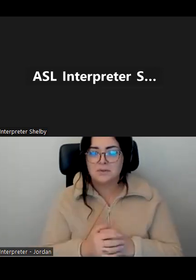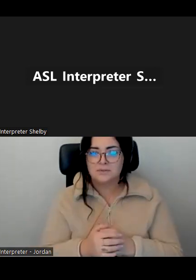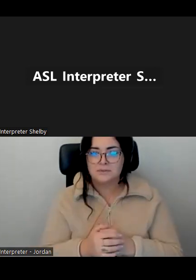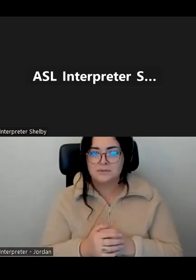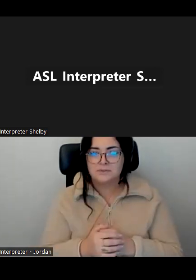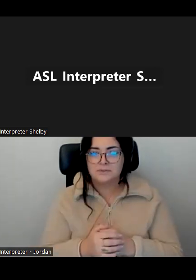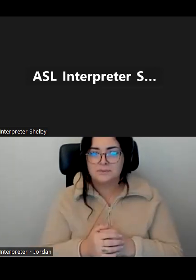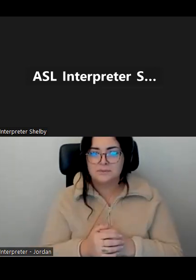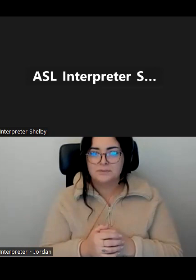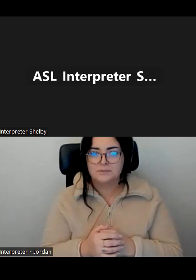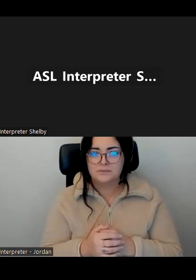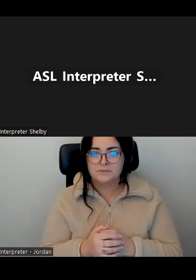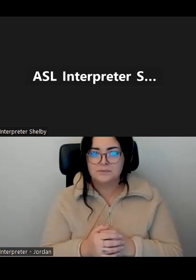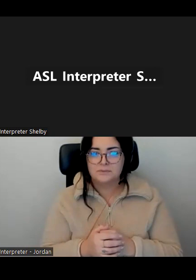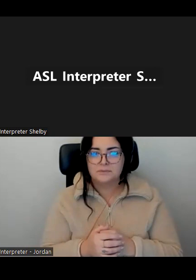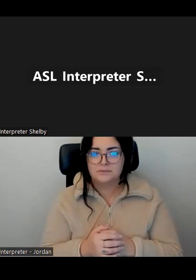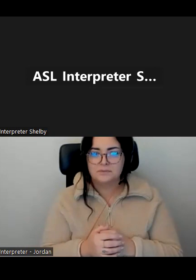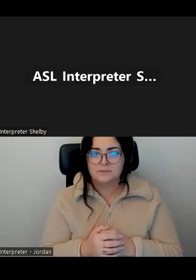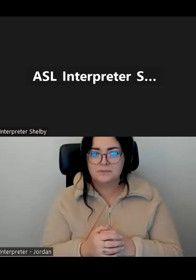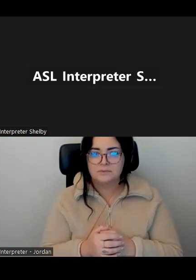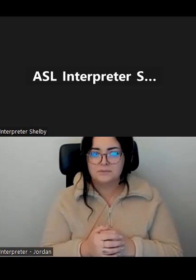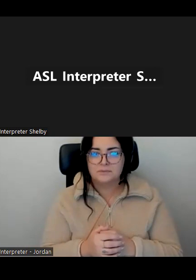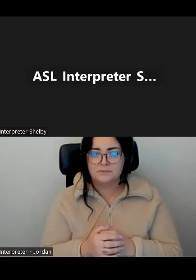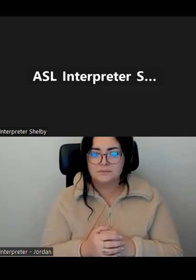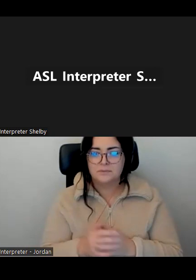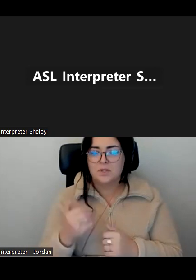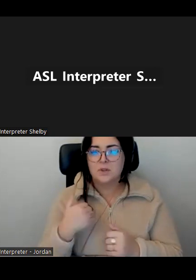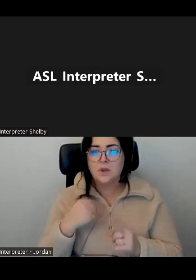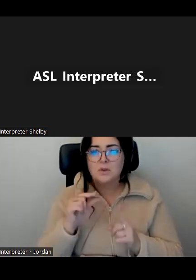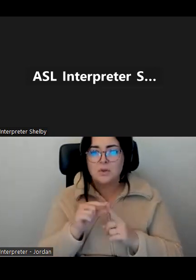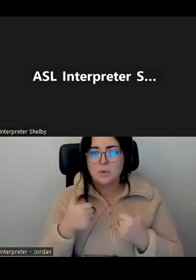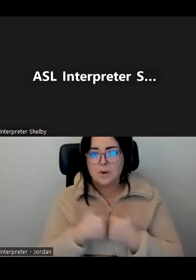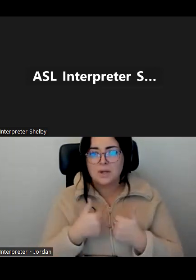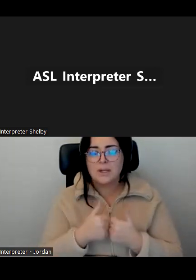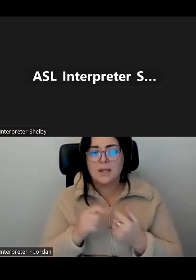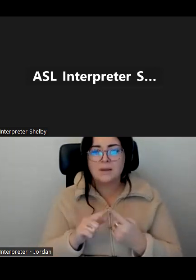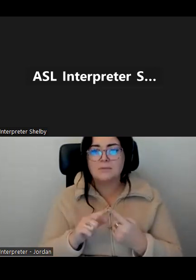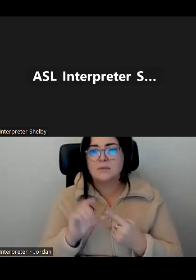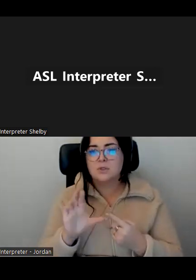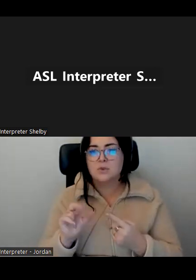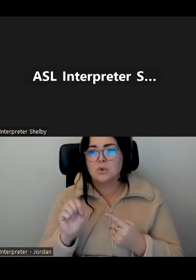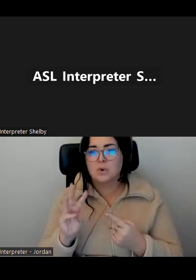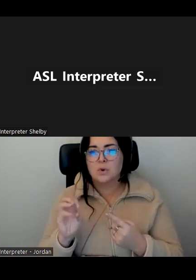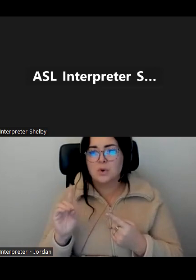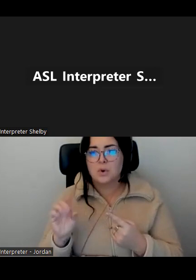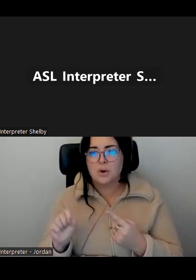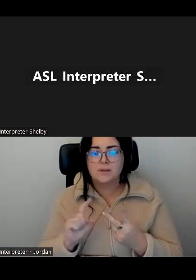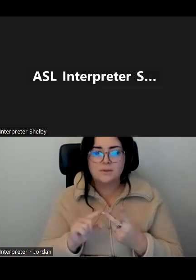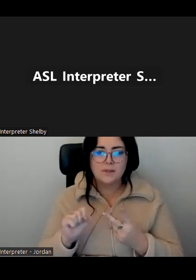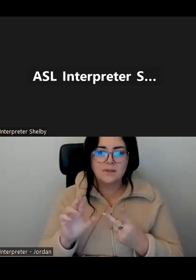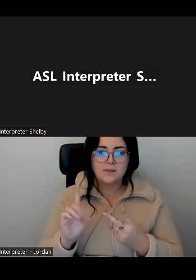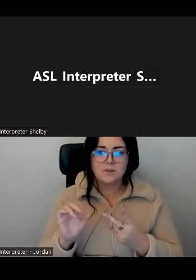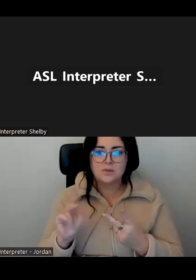about. So I mean, as you mentioned, Laura, you got the word games, the crosswords, Sudoku games, learning a new